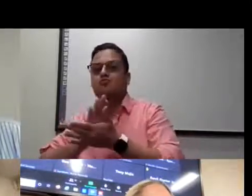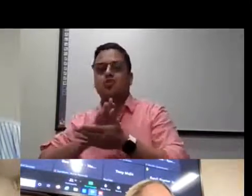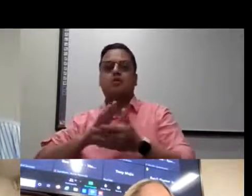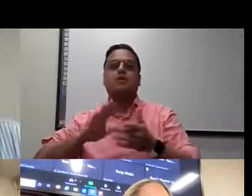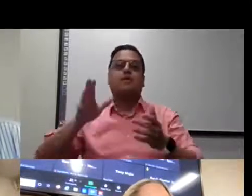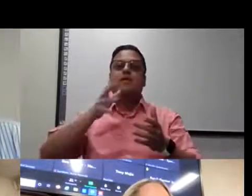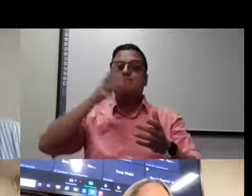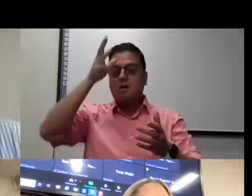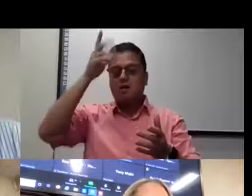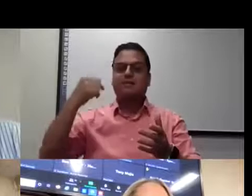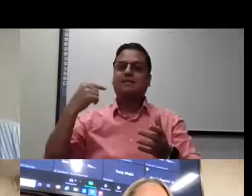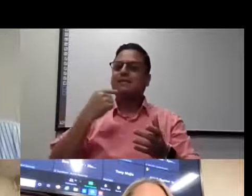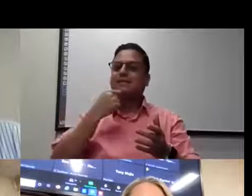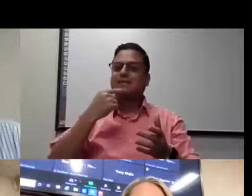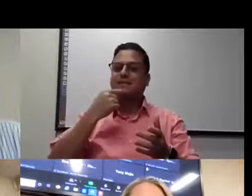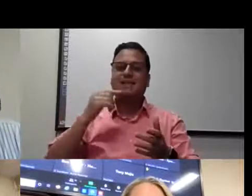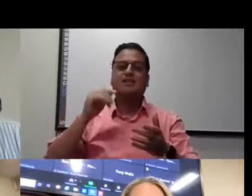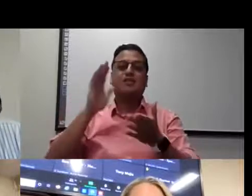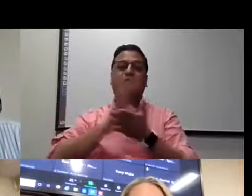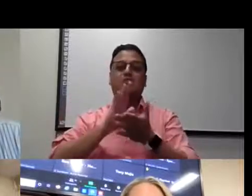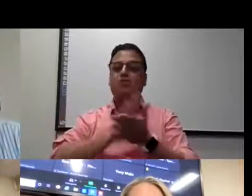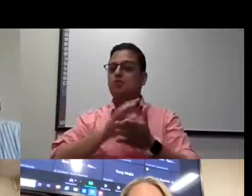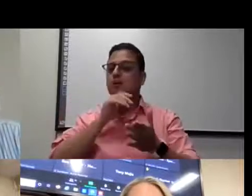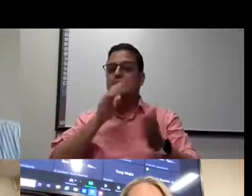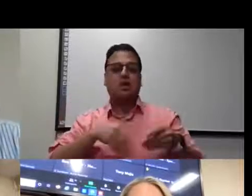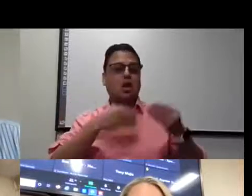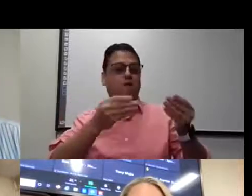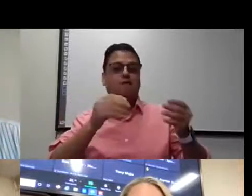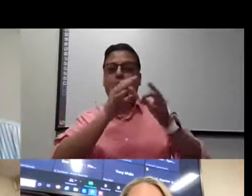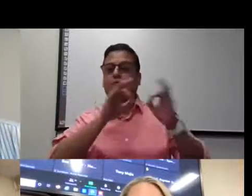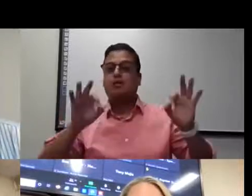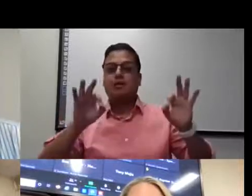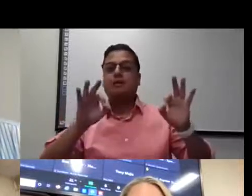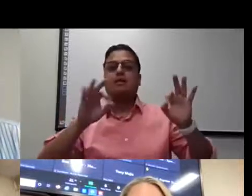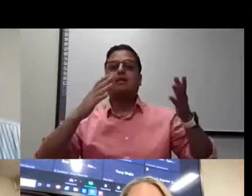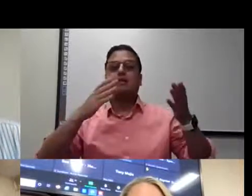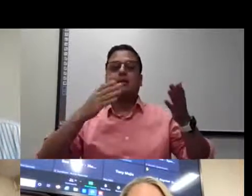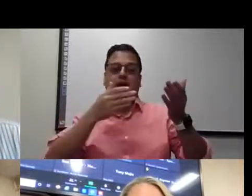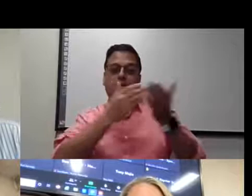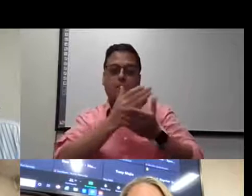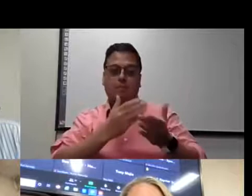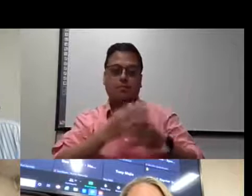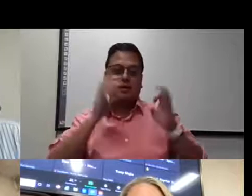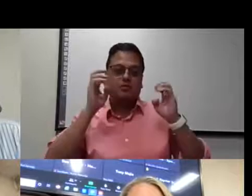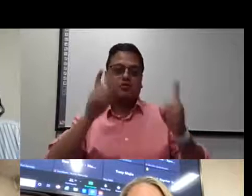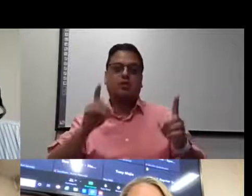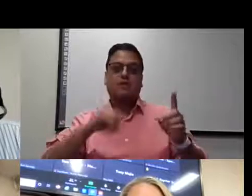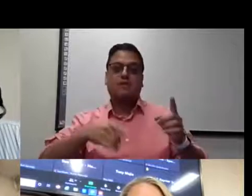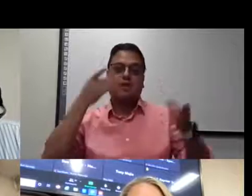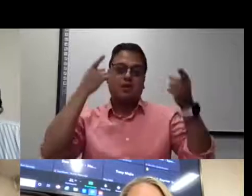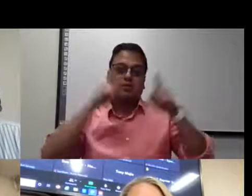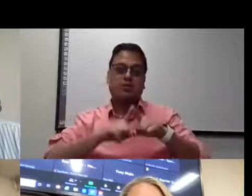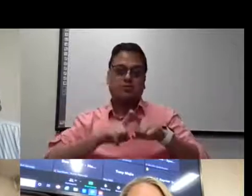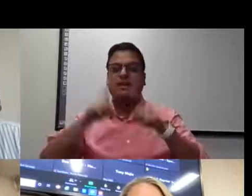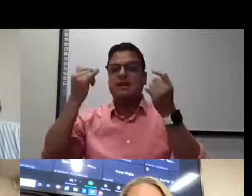program offer denied the student a free and appropriate public education, or a FAPE, and this agreement constitutes a full and final resolution